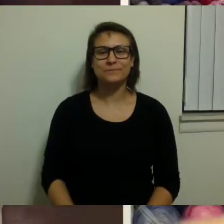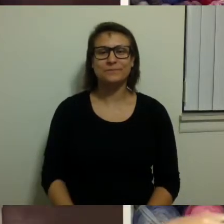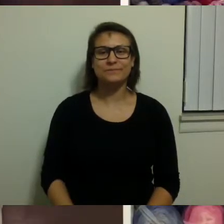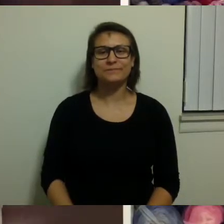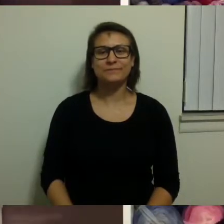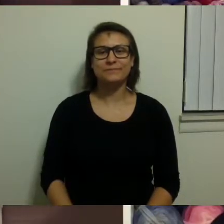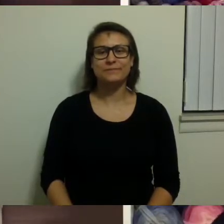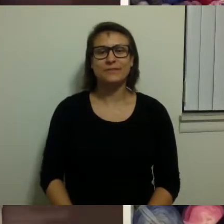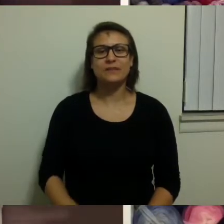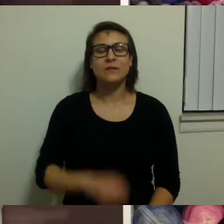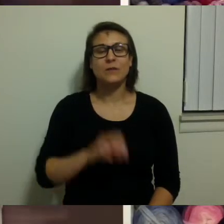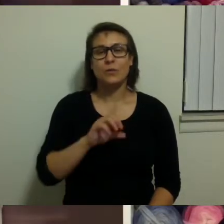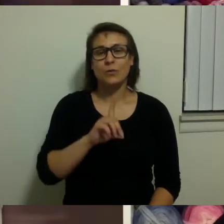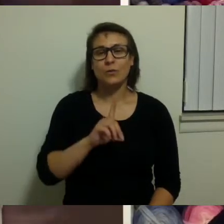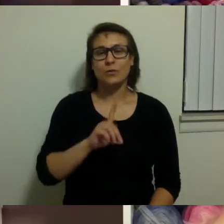So it's a drop shoulder.